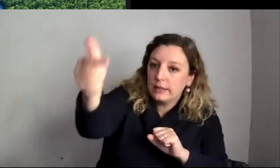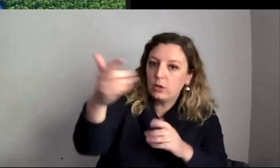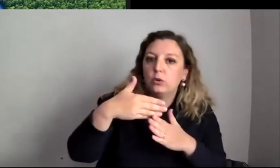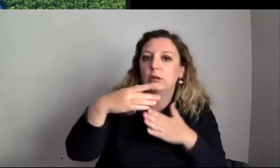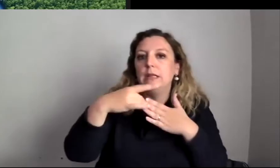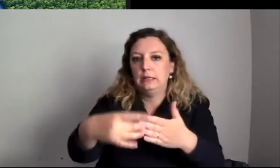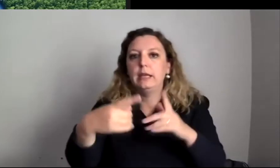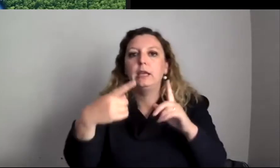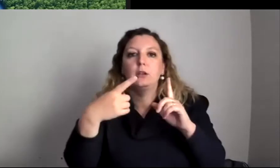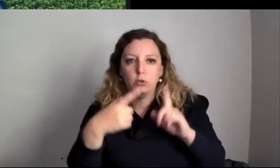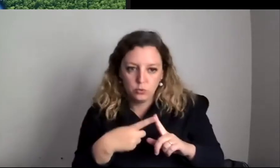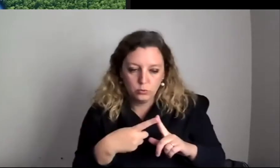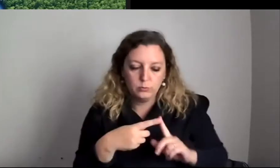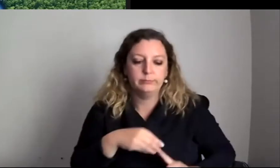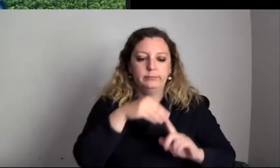in speciation events.